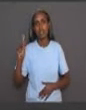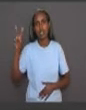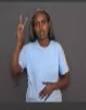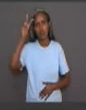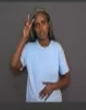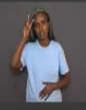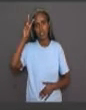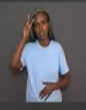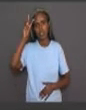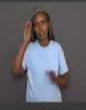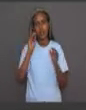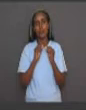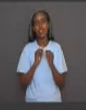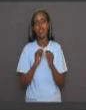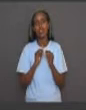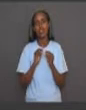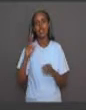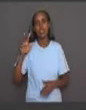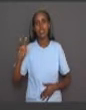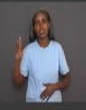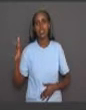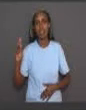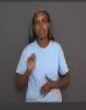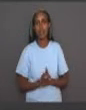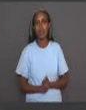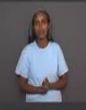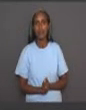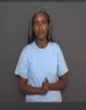3k squared plus 3k.